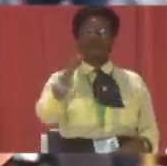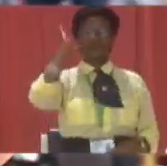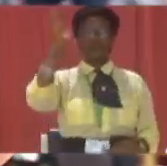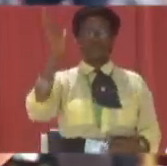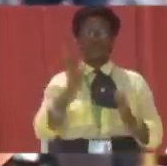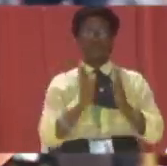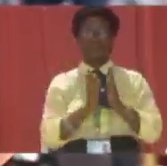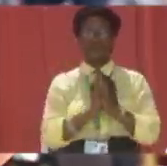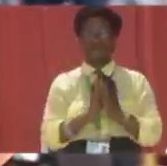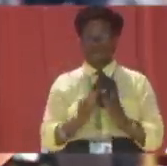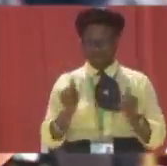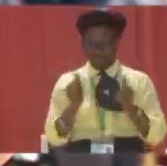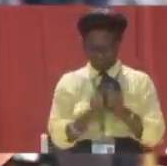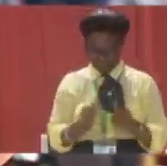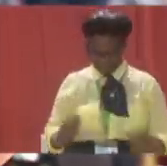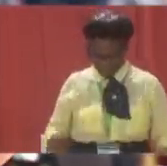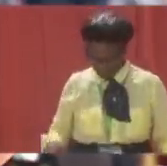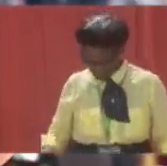with confidence